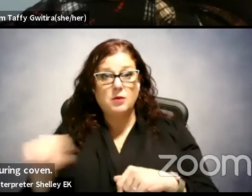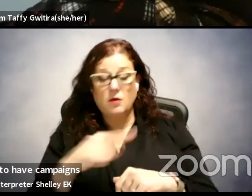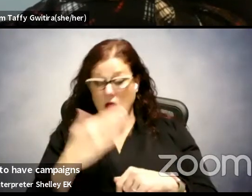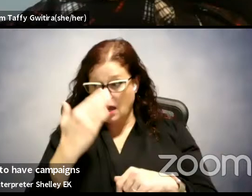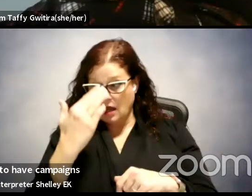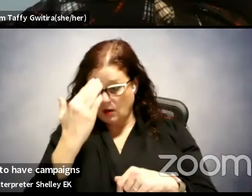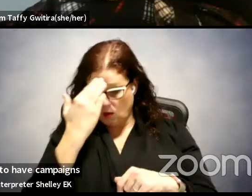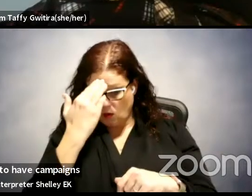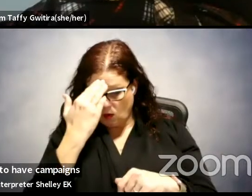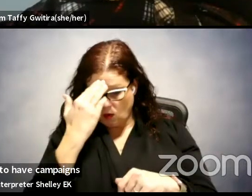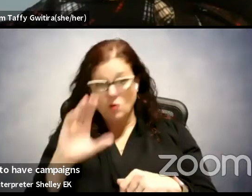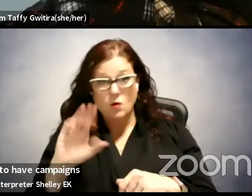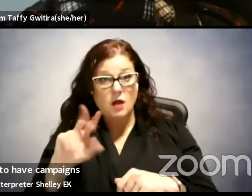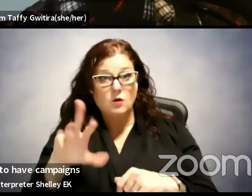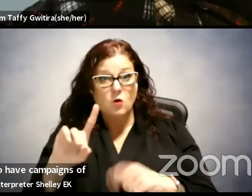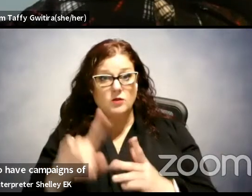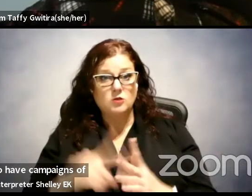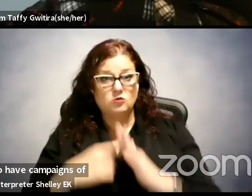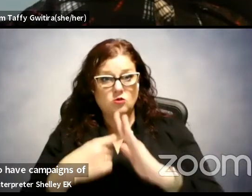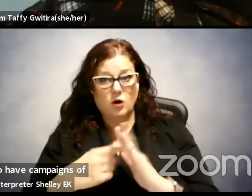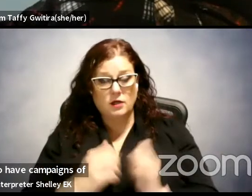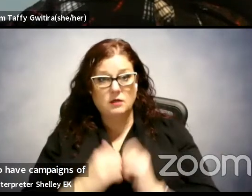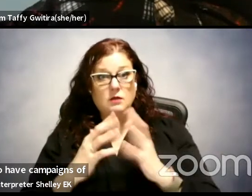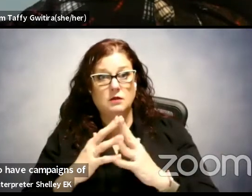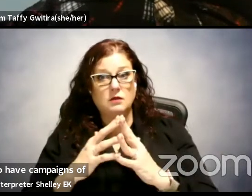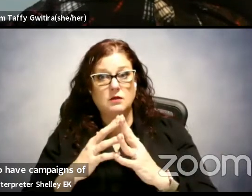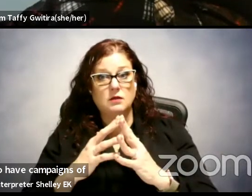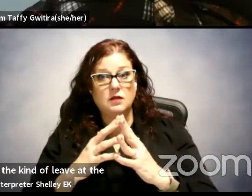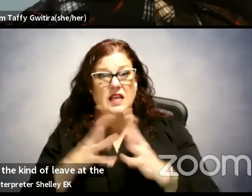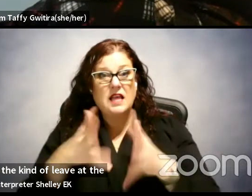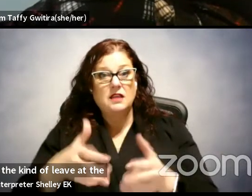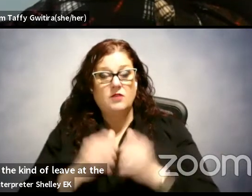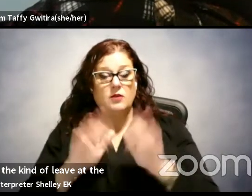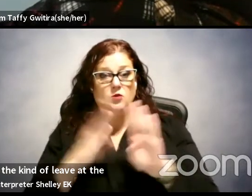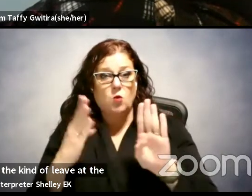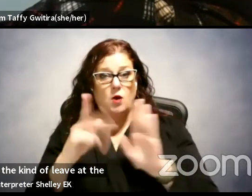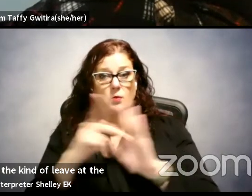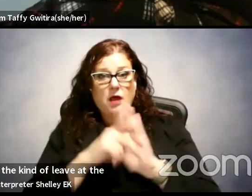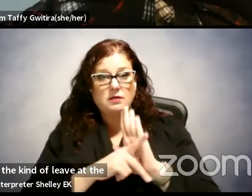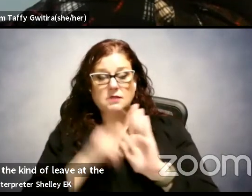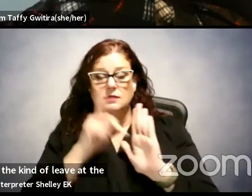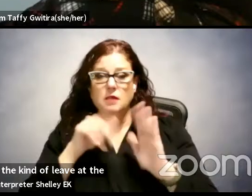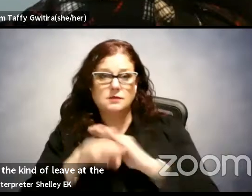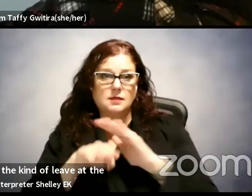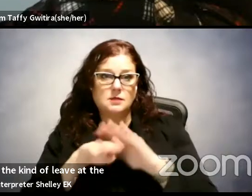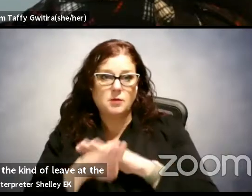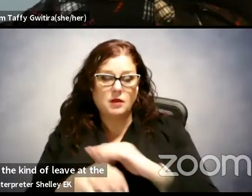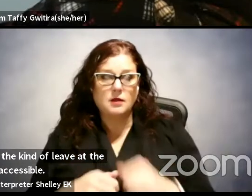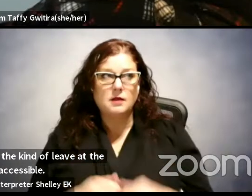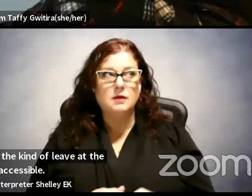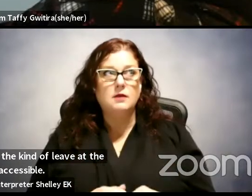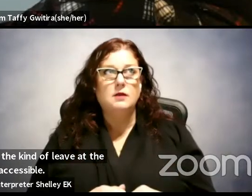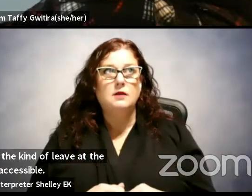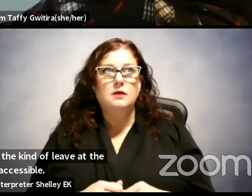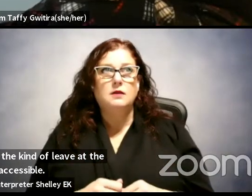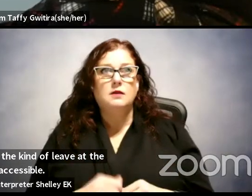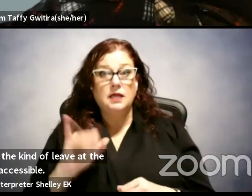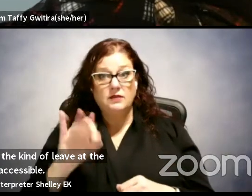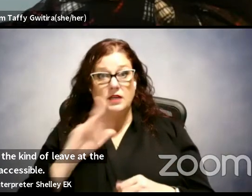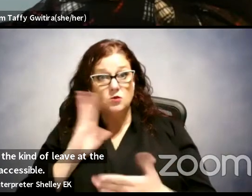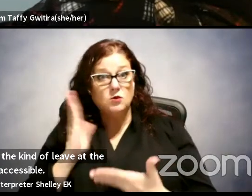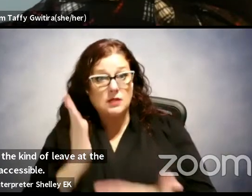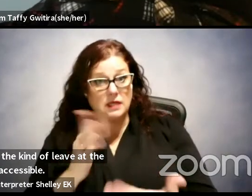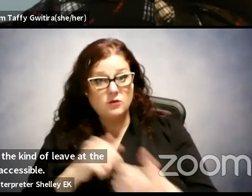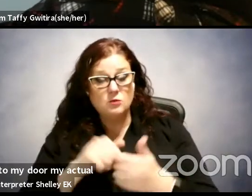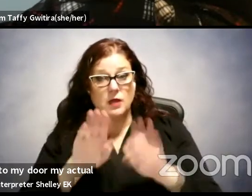know when COVID first started, the kind of leave at the door policy was not accessible. Because if I need you to deliver to my